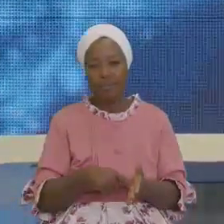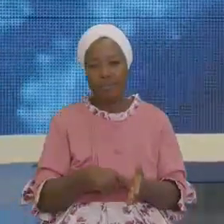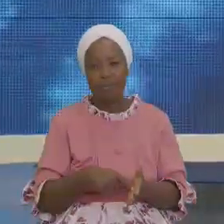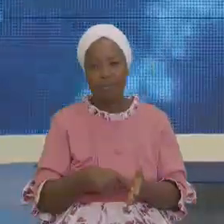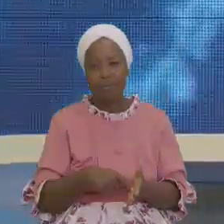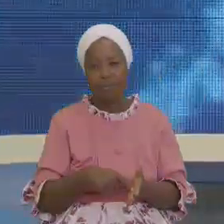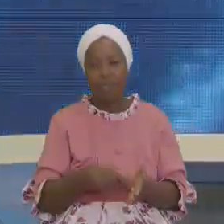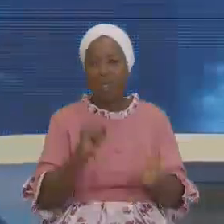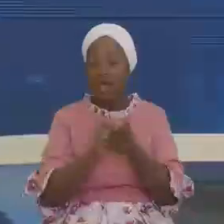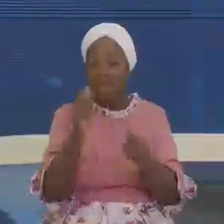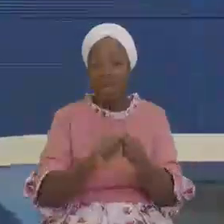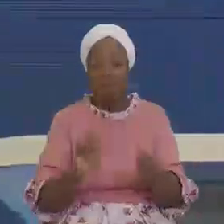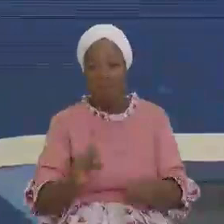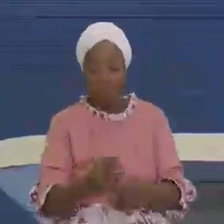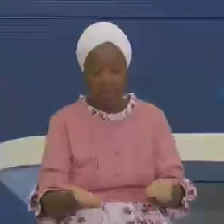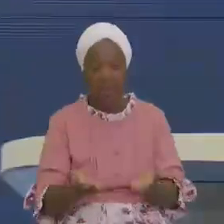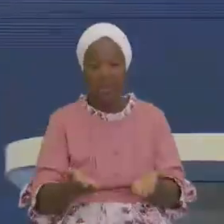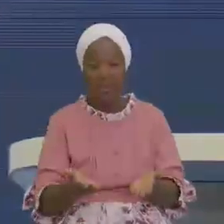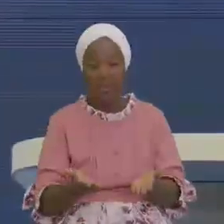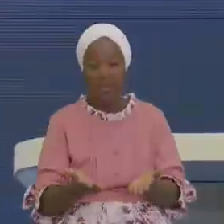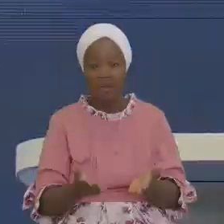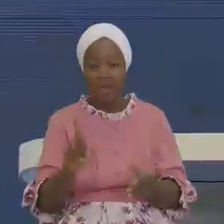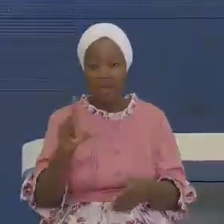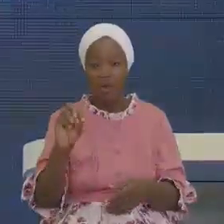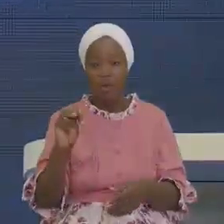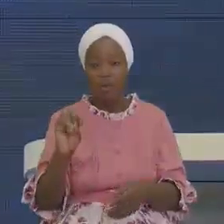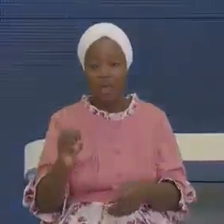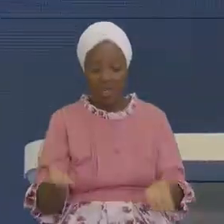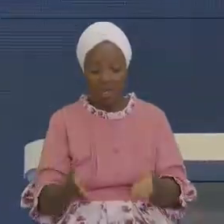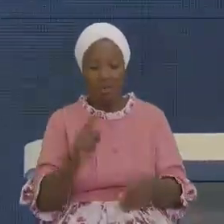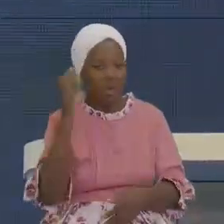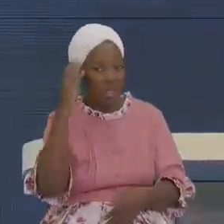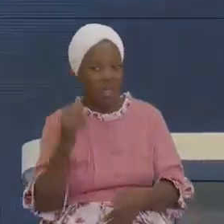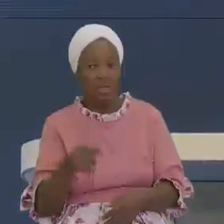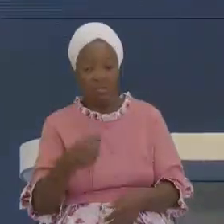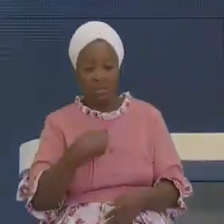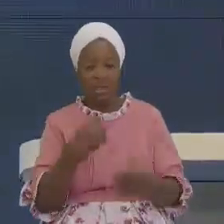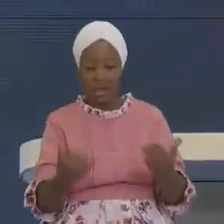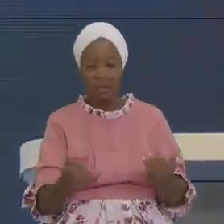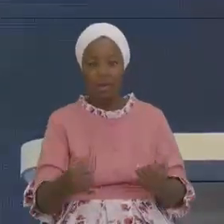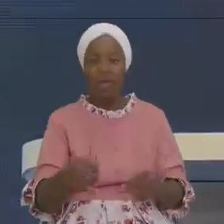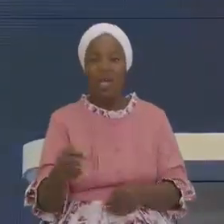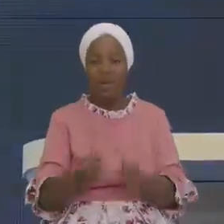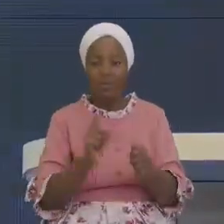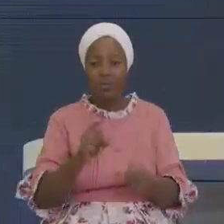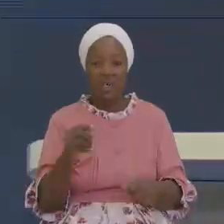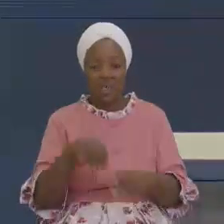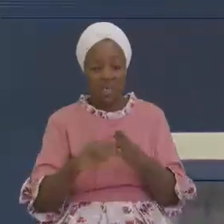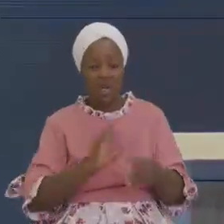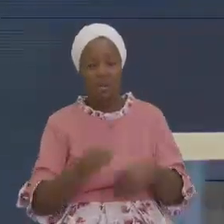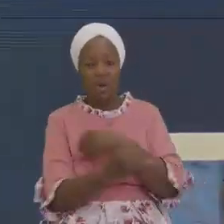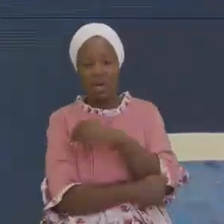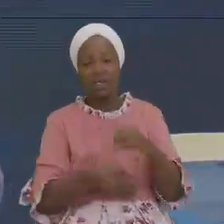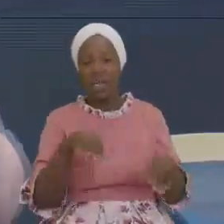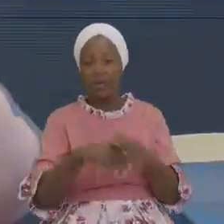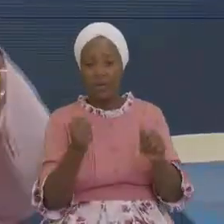that everyone here, Lume here, you are hearing me now, everyone in our country,